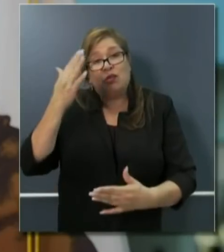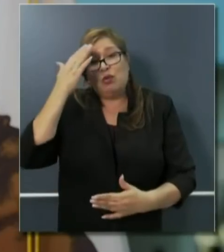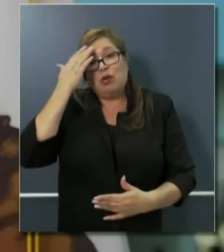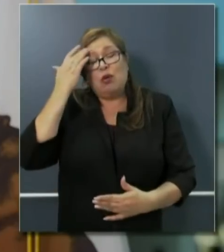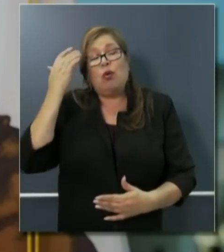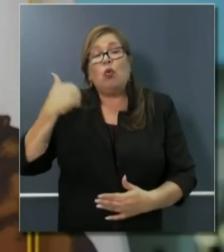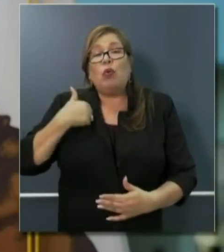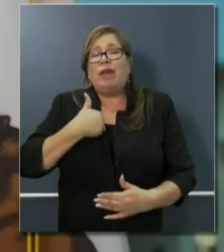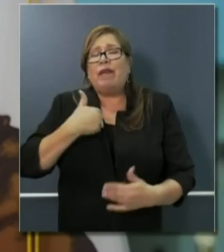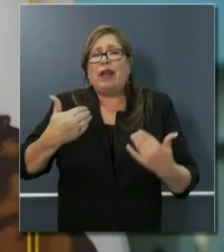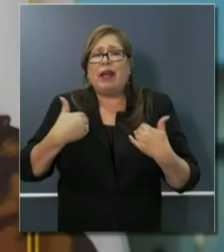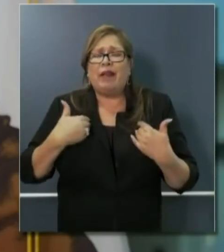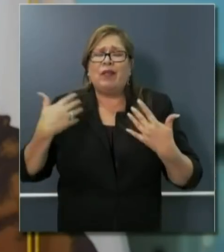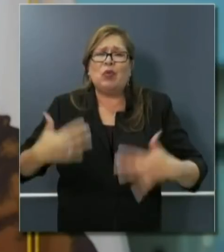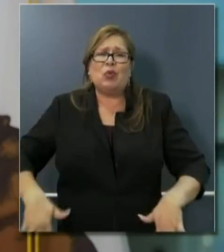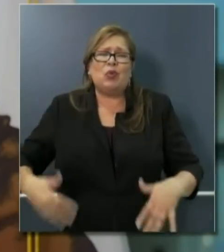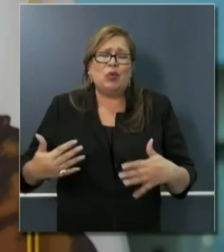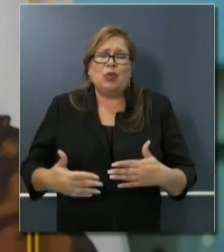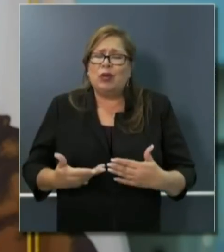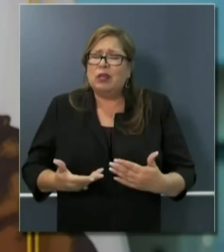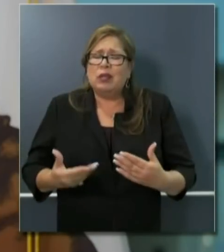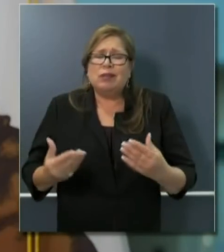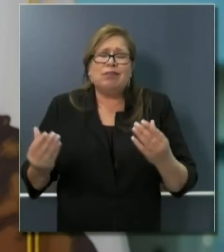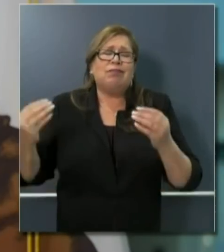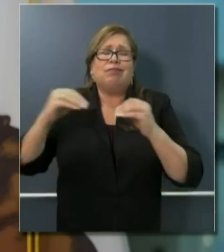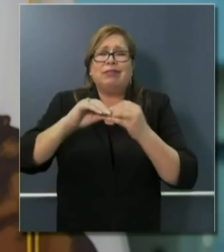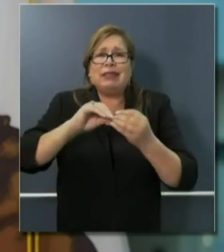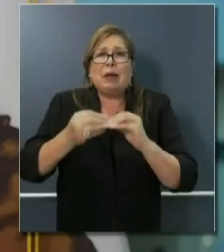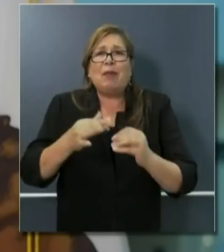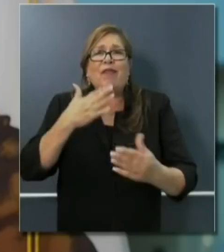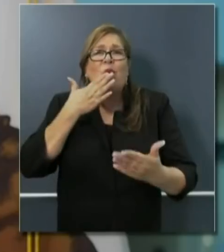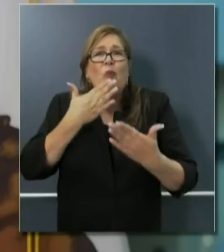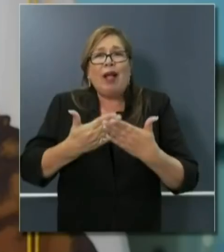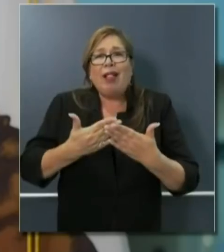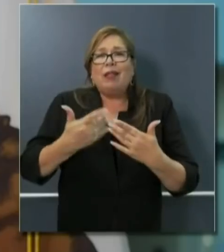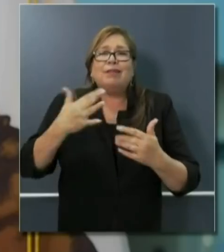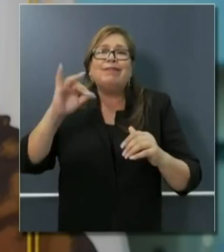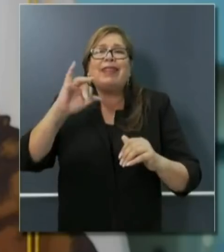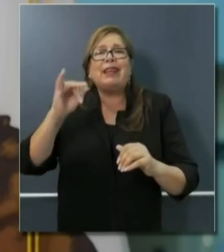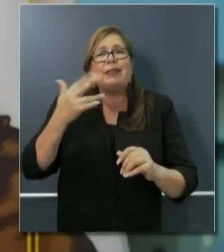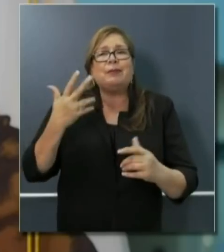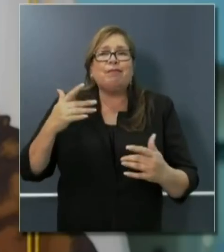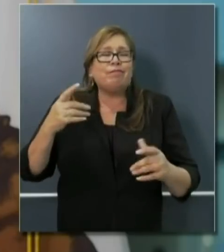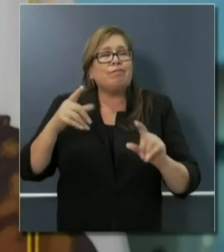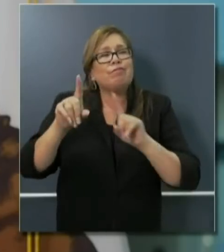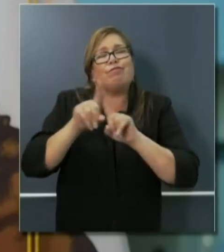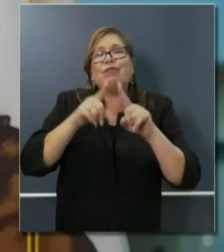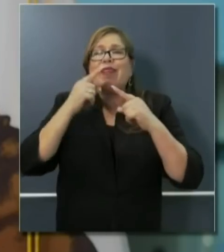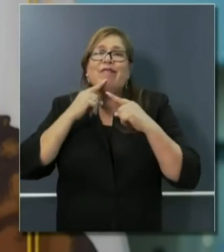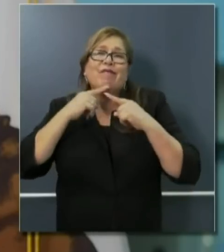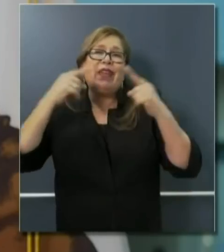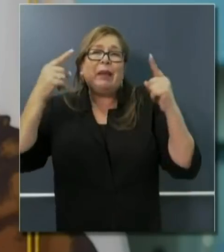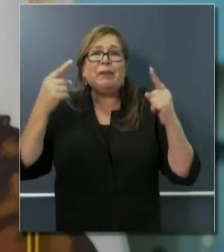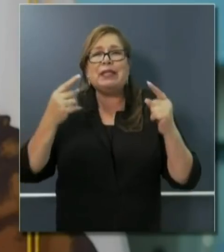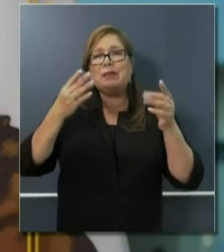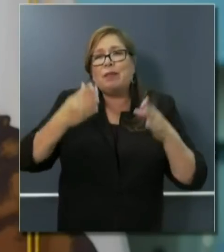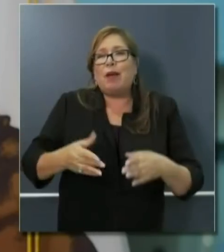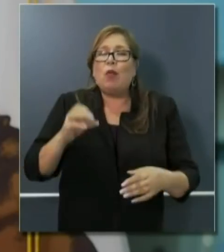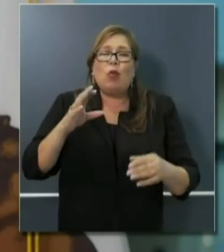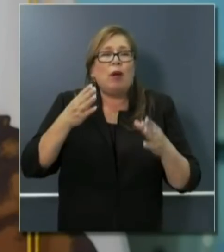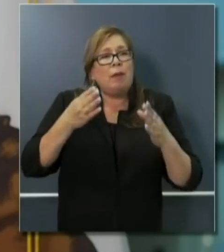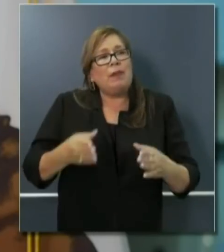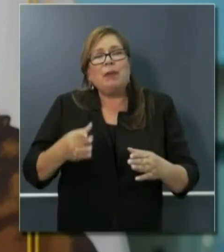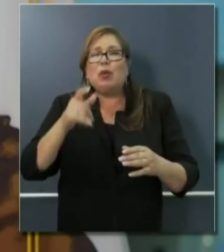the overwhelming number of well-known celebrities, influencers, broadly defined, that have been doing